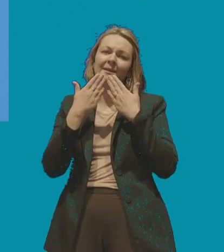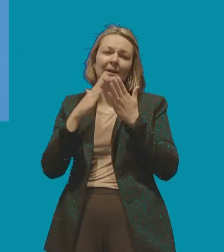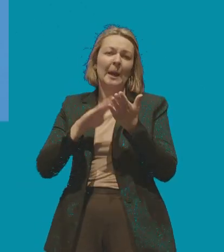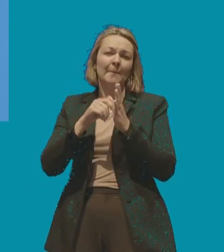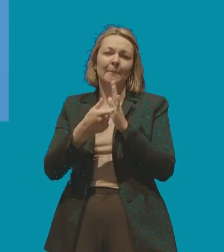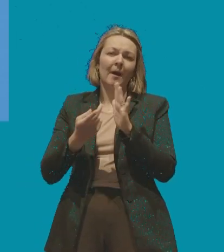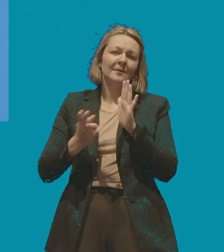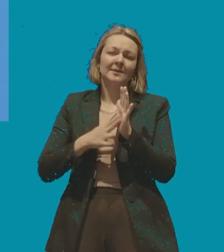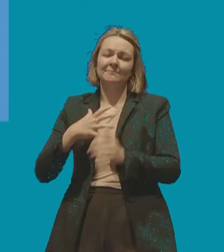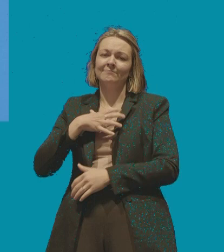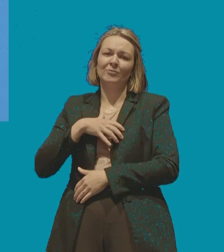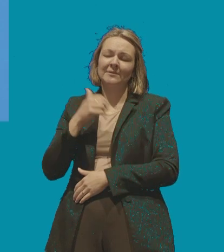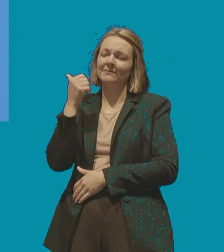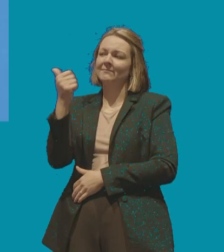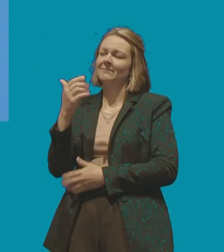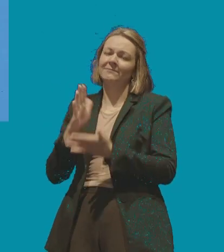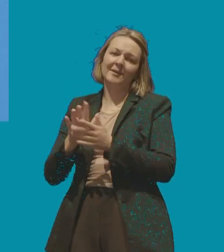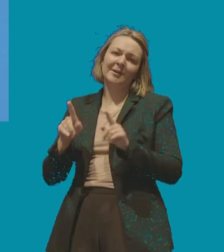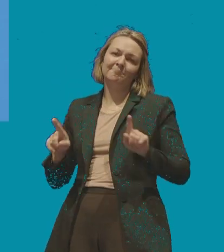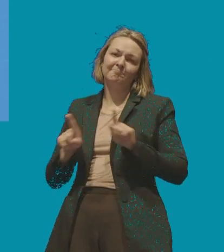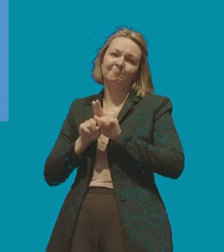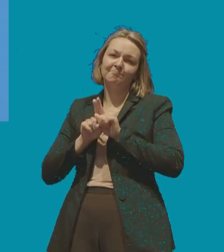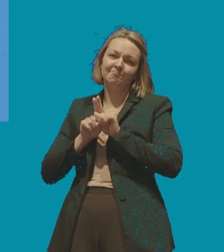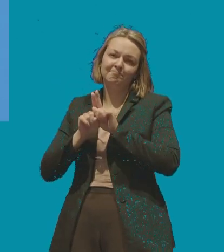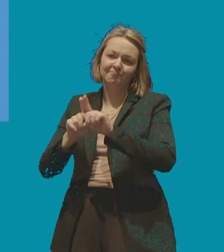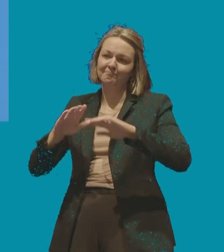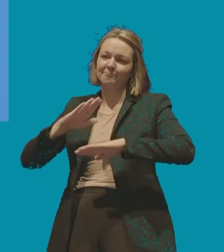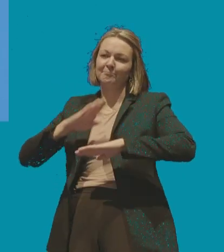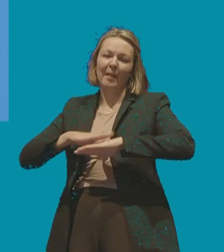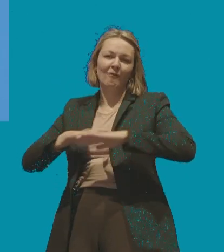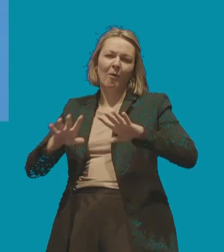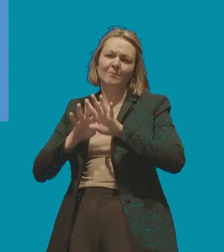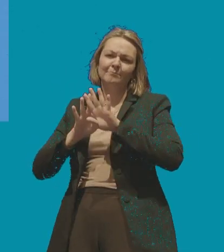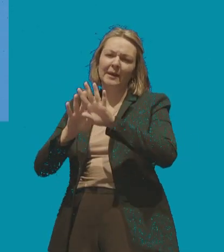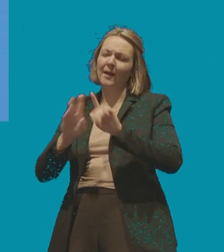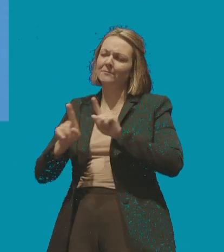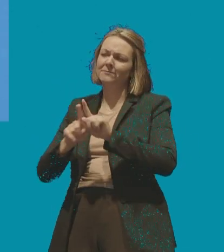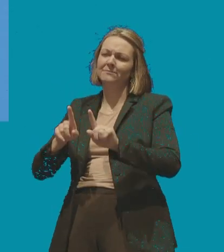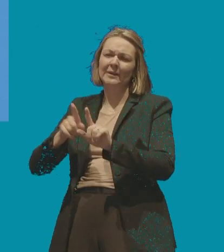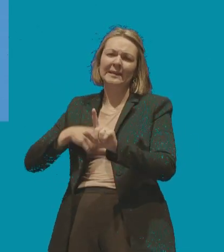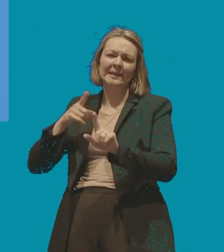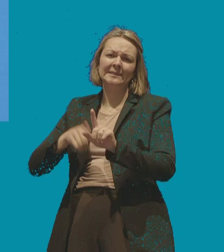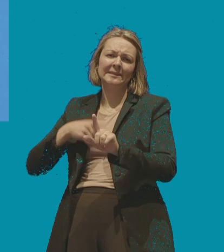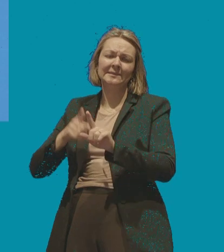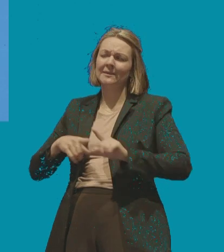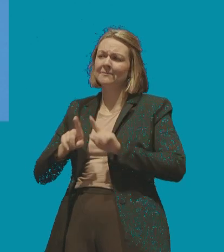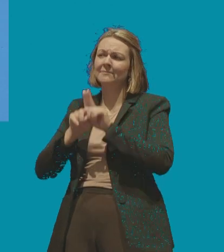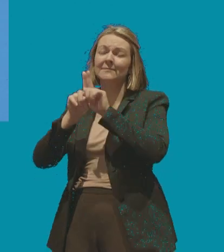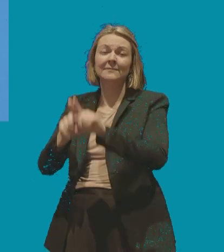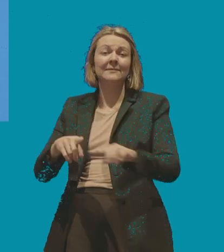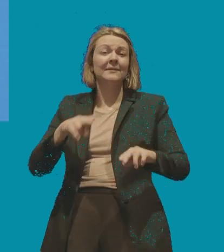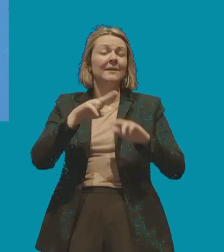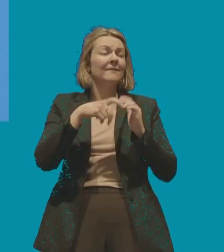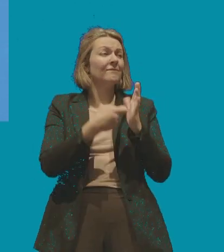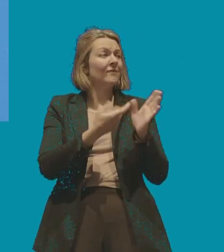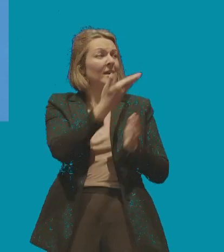new president. He's someone I've stood alongside at platforms and picket lines for many years on Merseyside. And to Fran for making